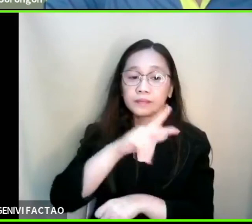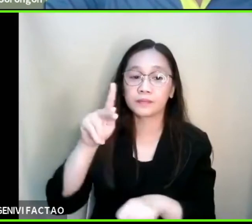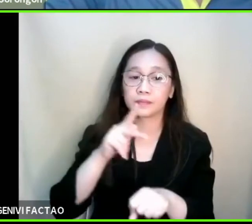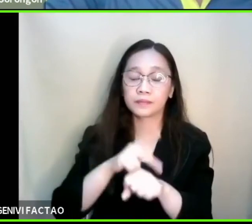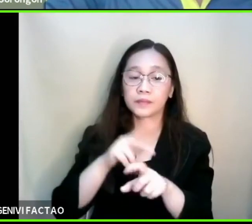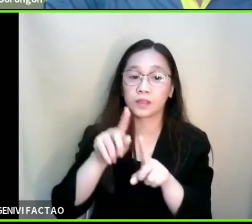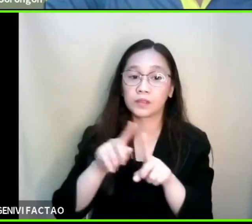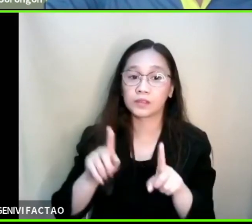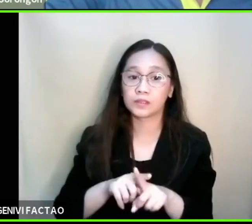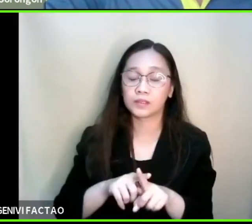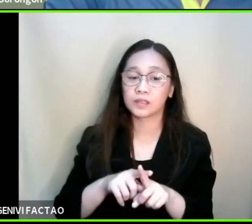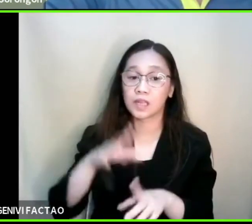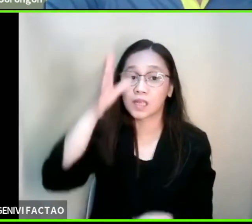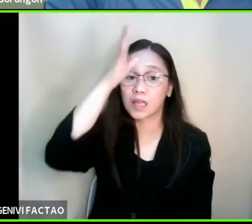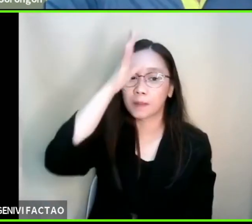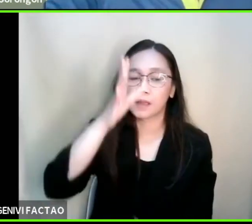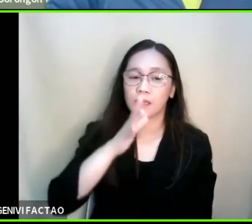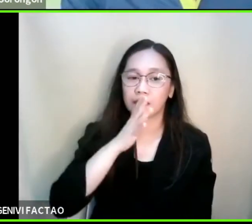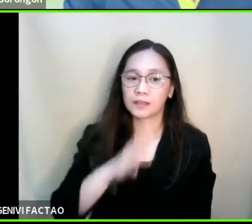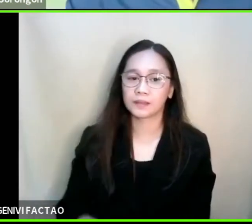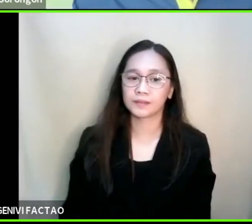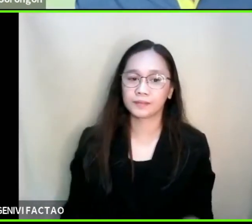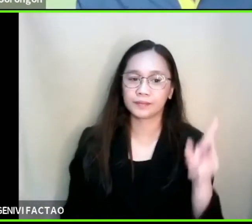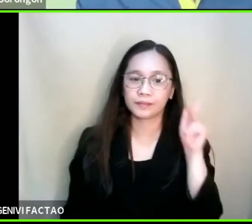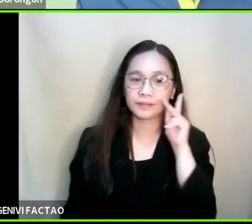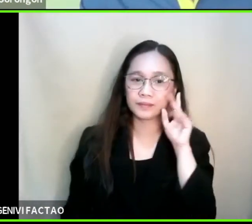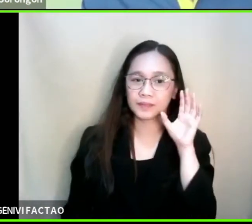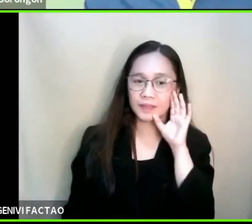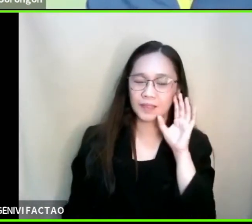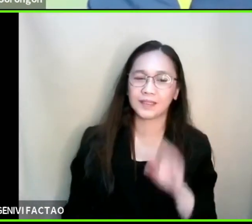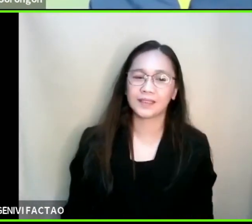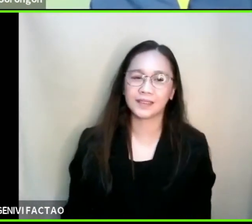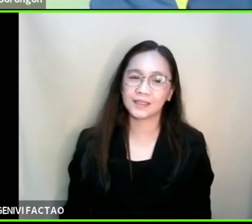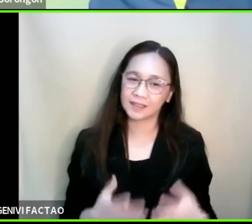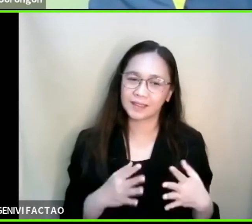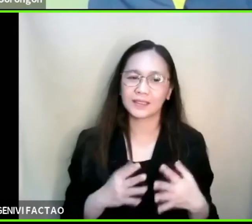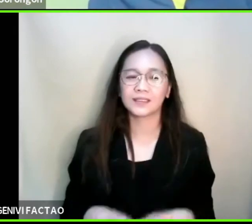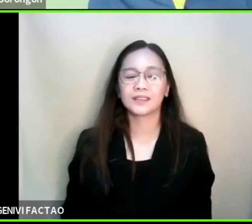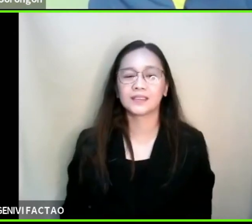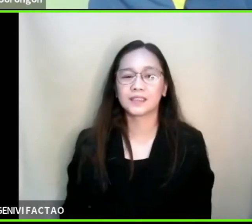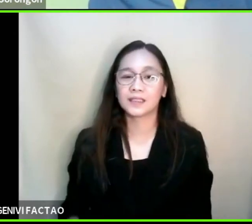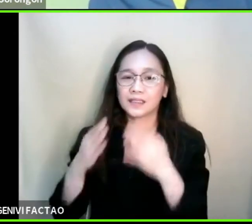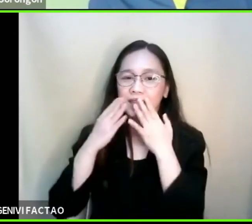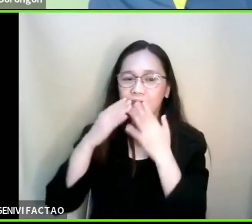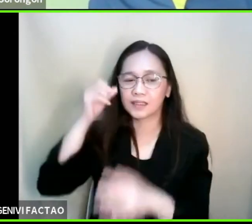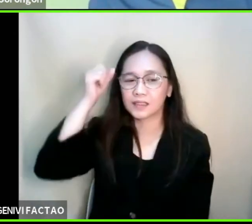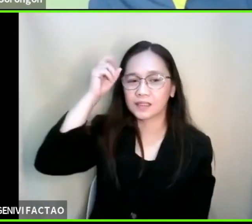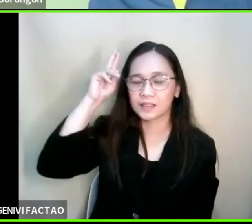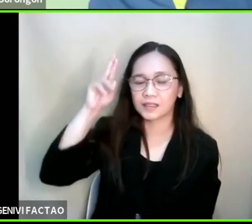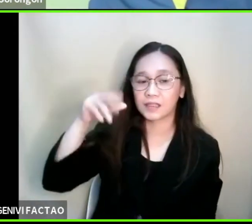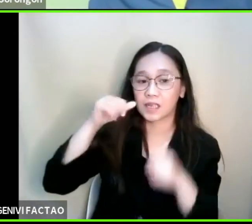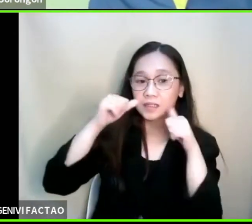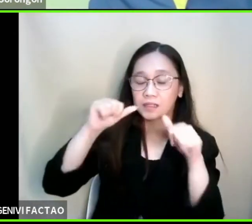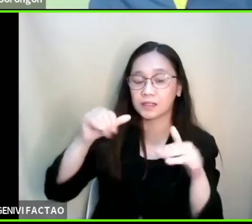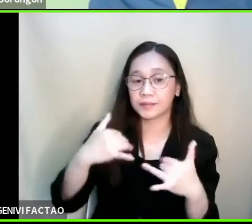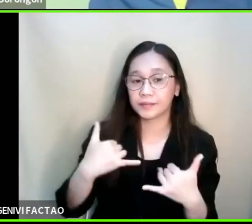parents din natin. Okay, Kai? So yun lang from me, Kai. Thank you very much, sir, for the announcements.